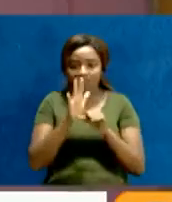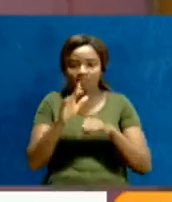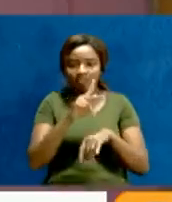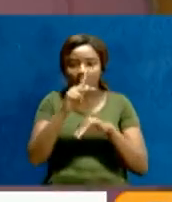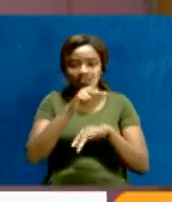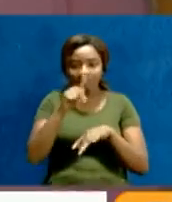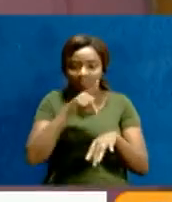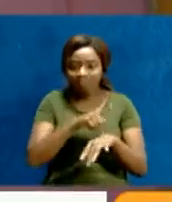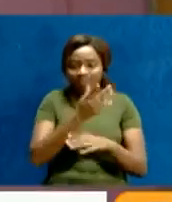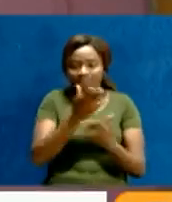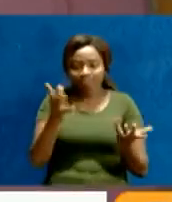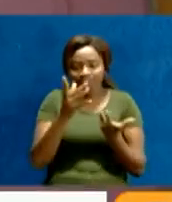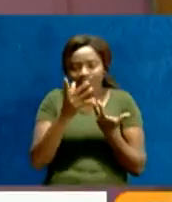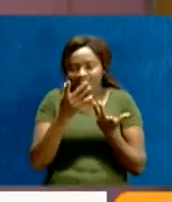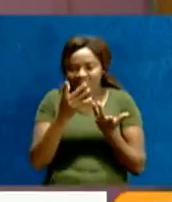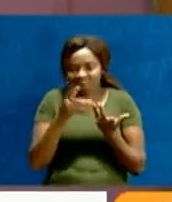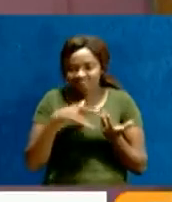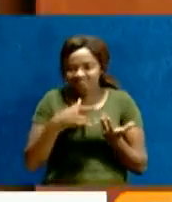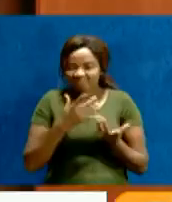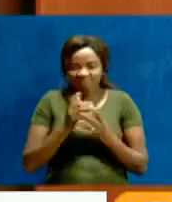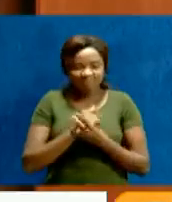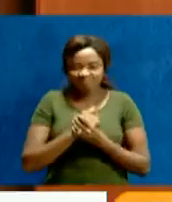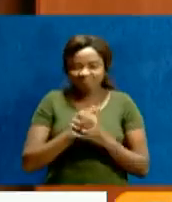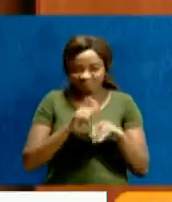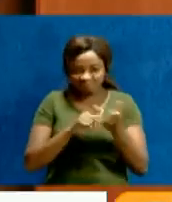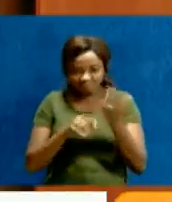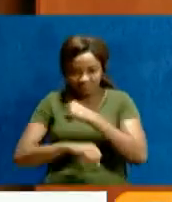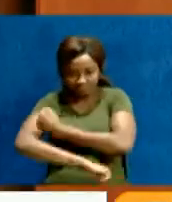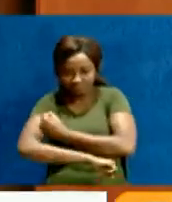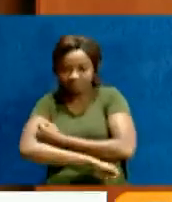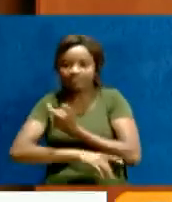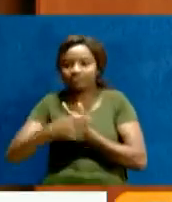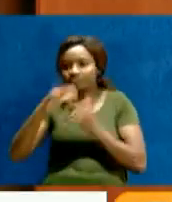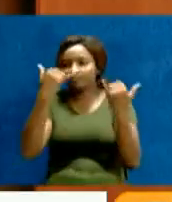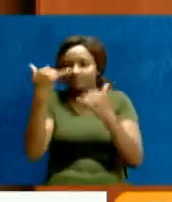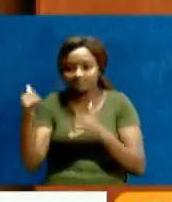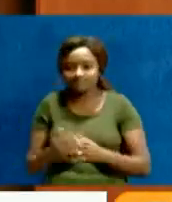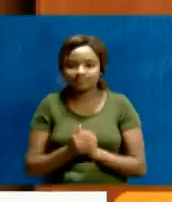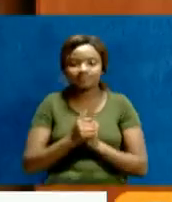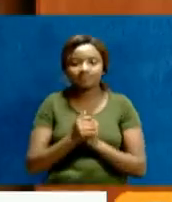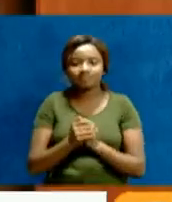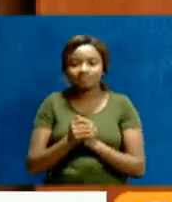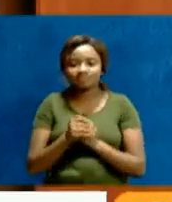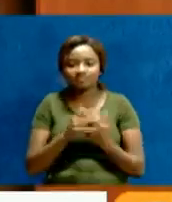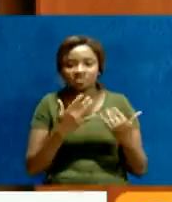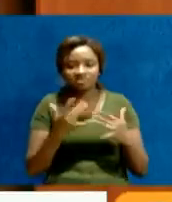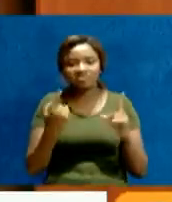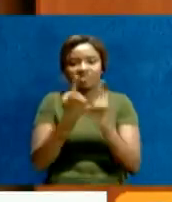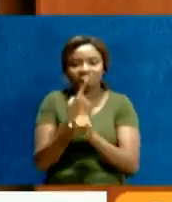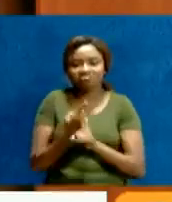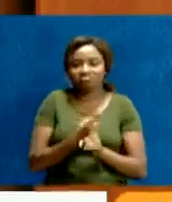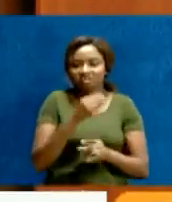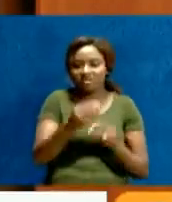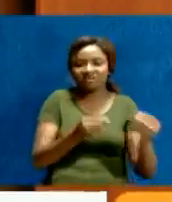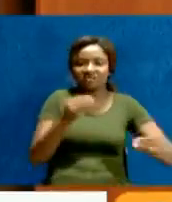implement online learning opted to do. We engage them in activities in the field, games, drama, and so many other